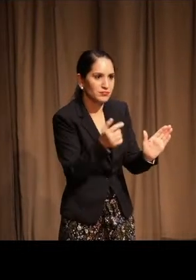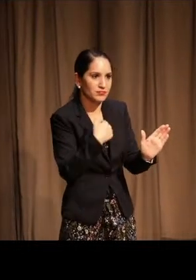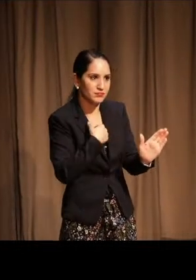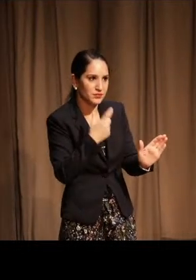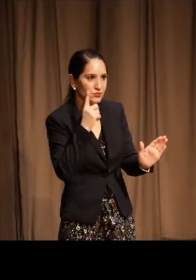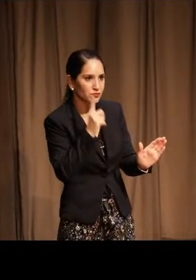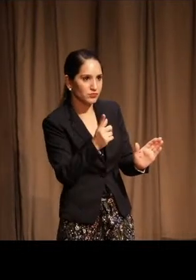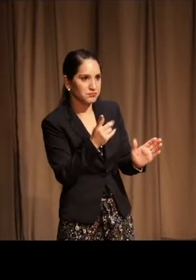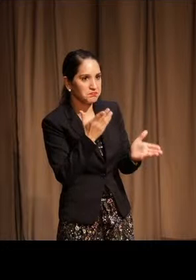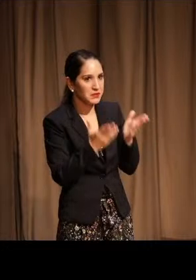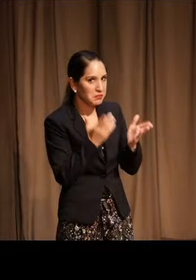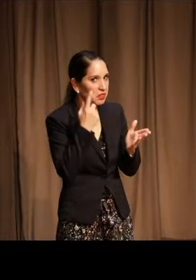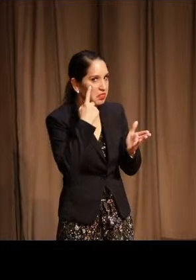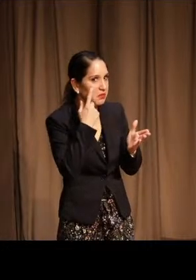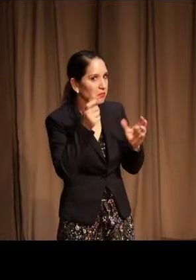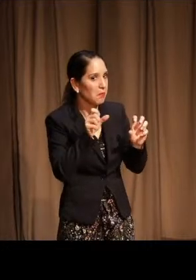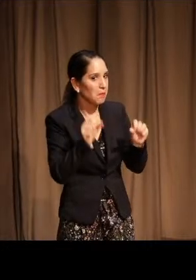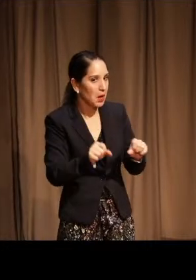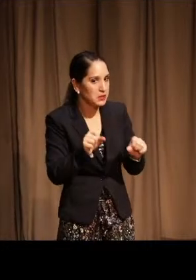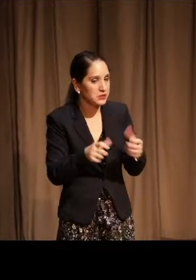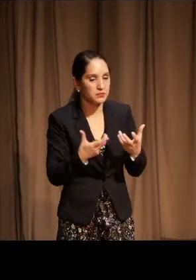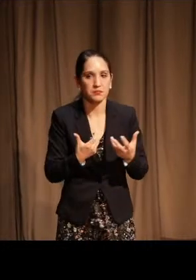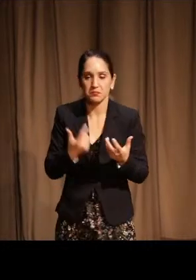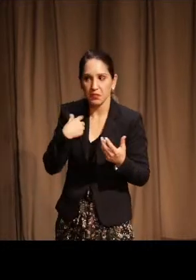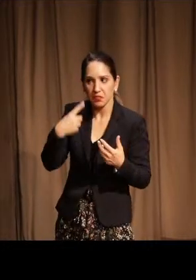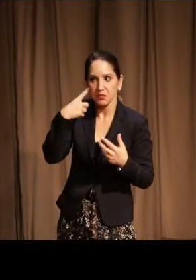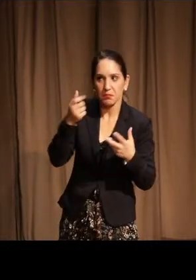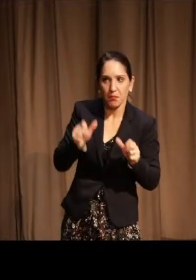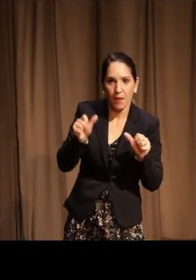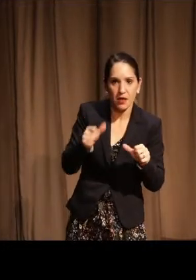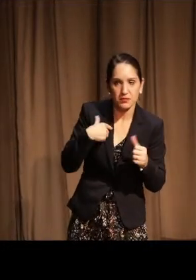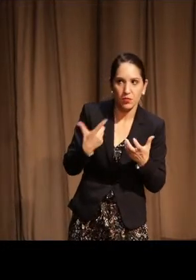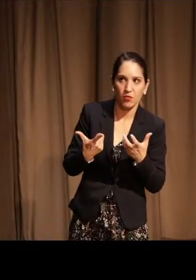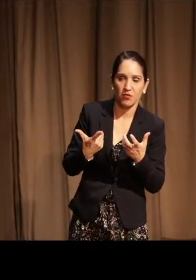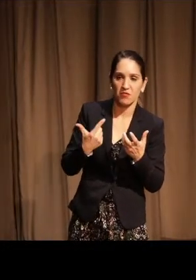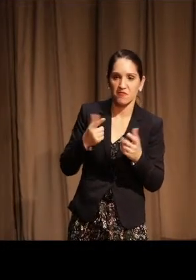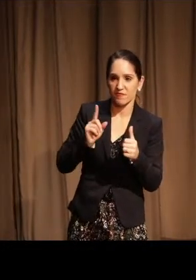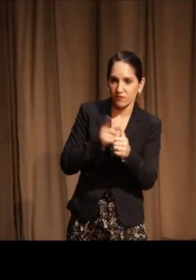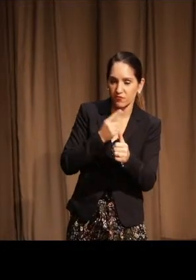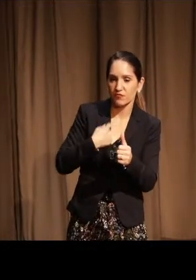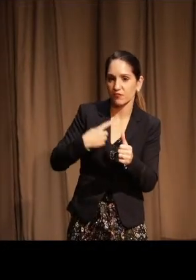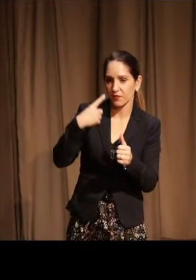risks. And was the first time I present